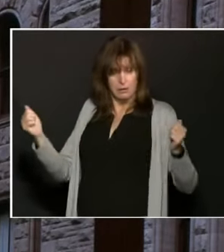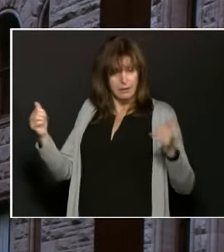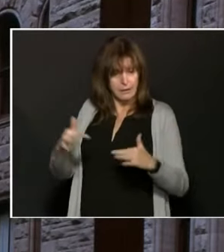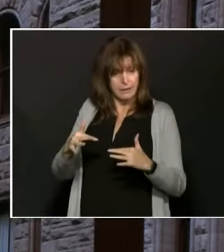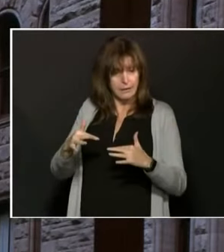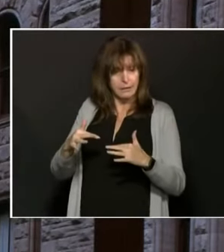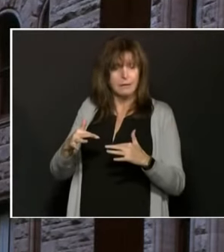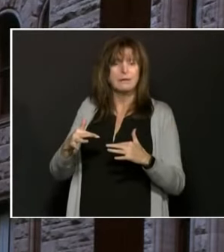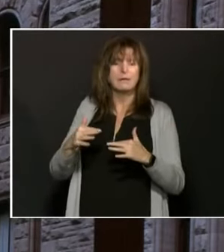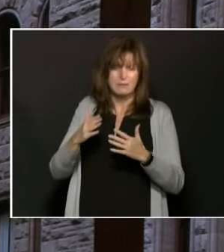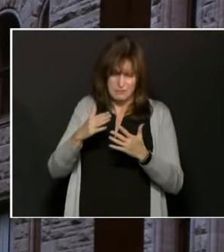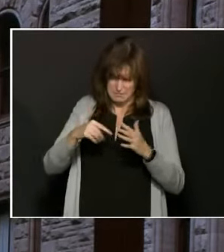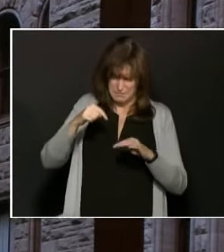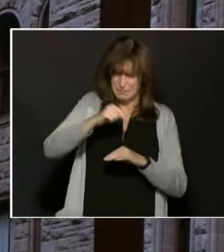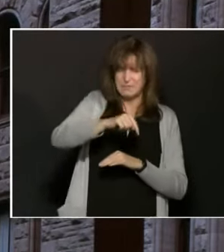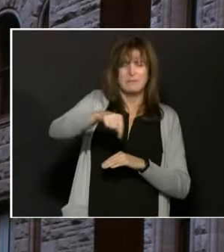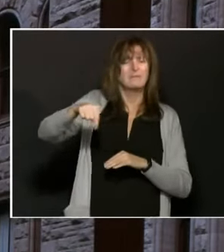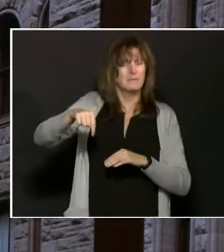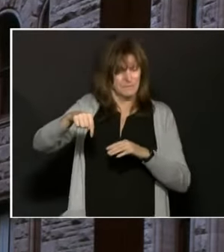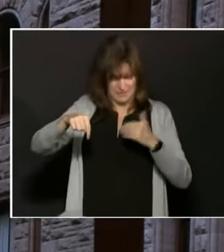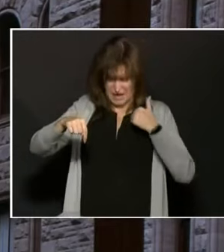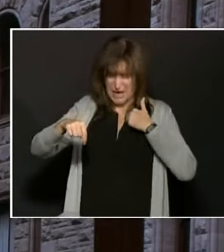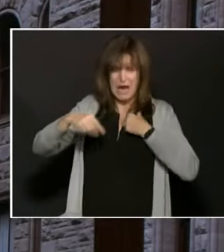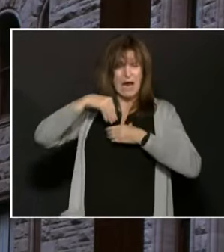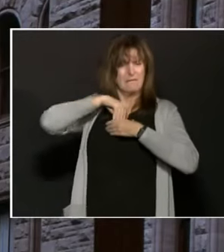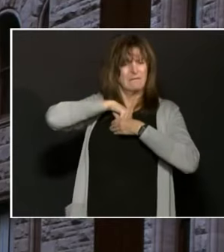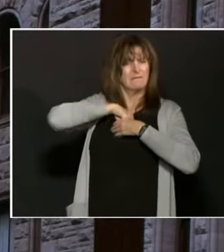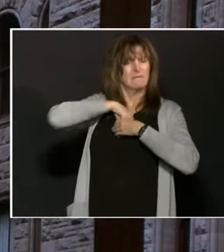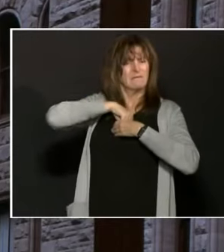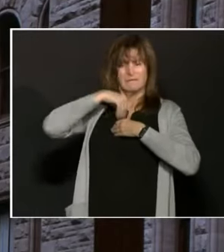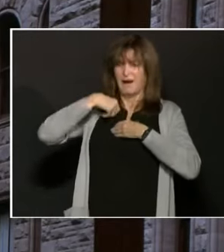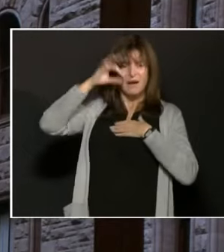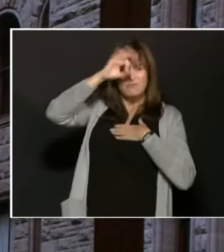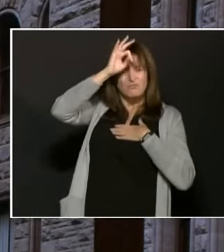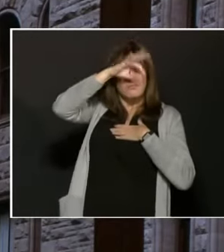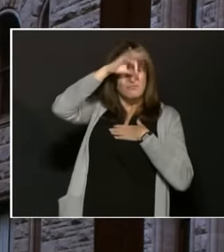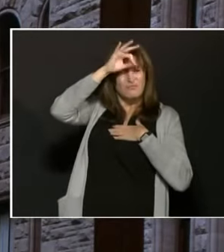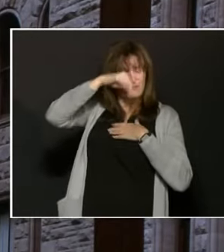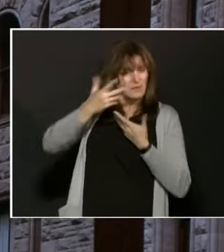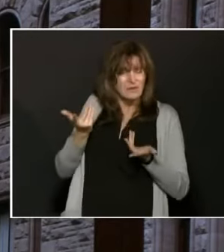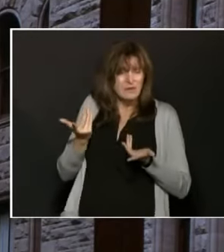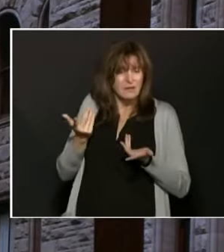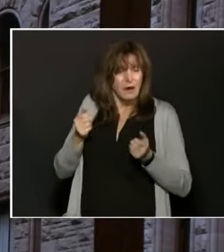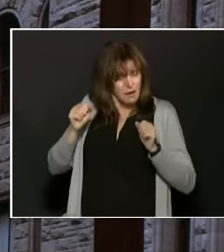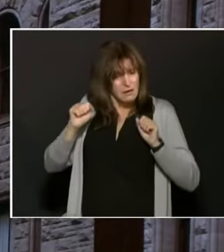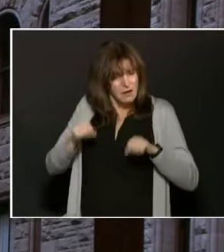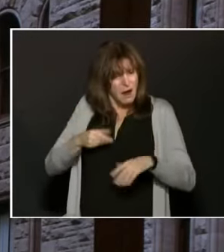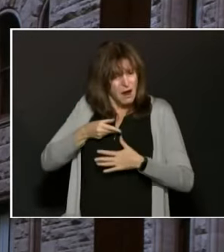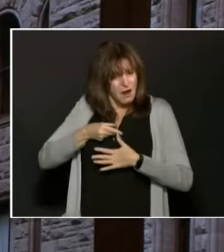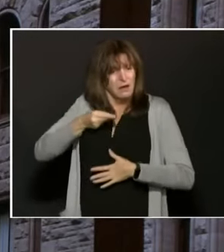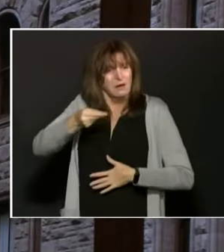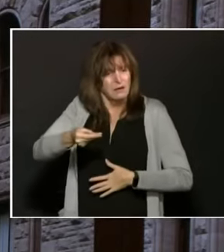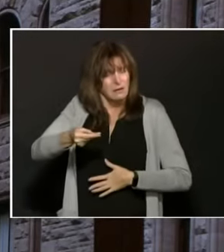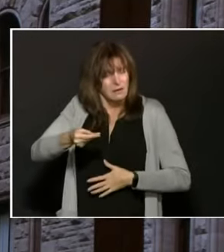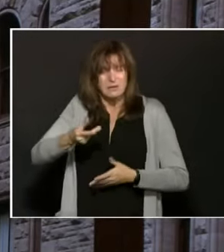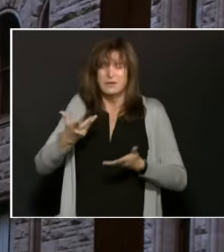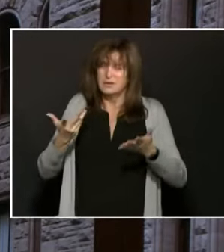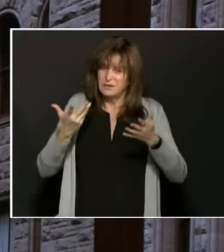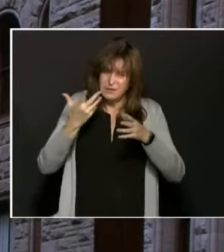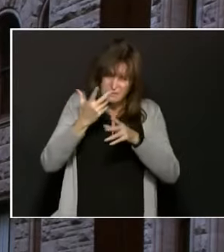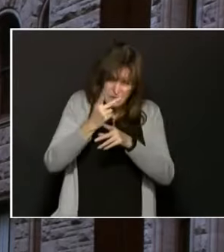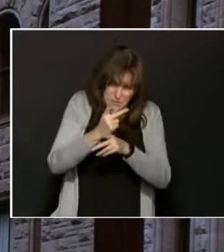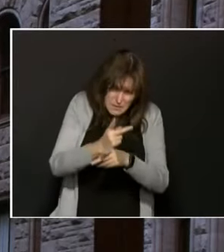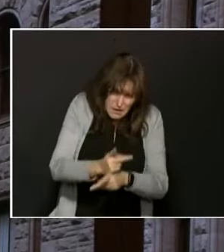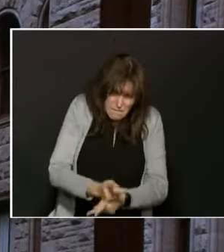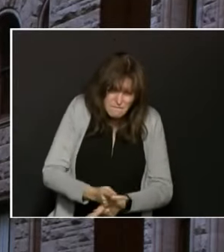that. Therefore, you have to be very stringent about those precautions because you're going to be exposed, and then you will acquire